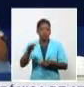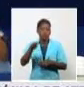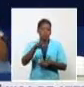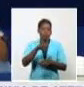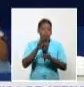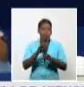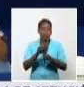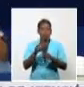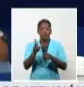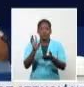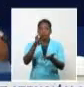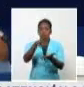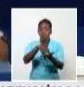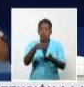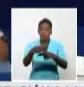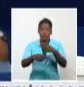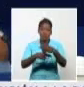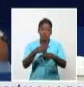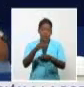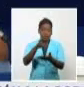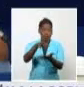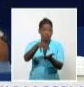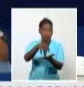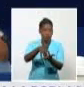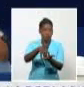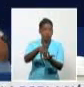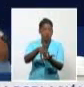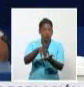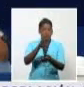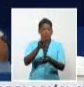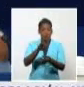disease and even had no symptoms of it.